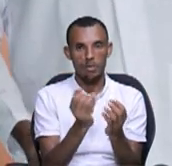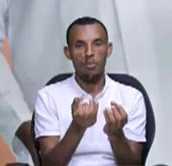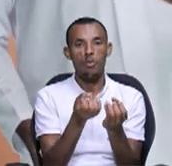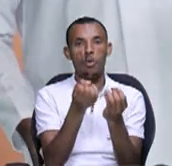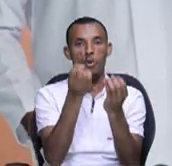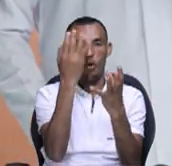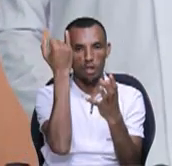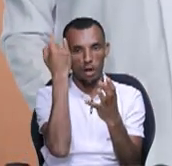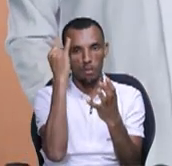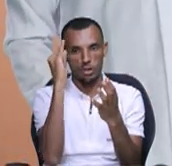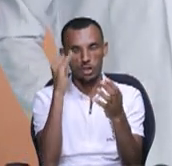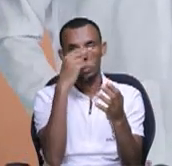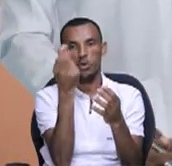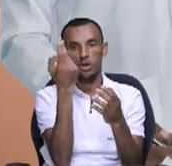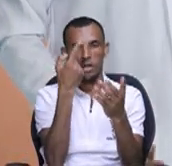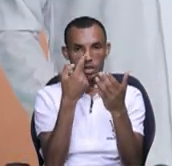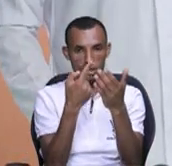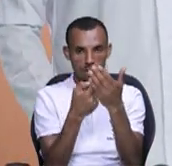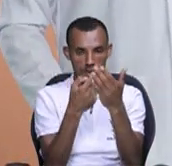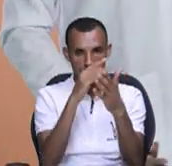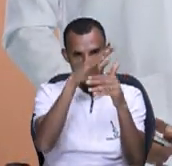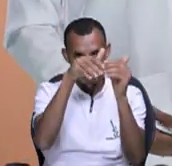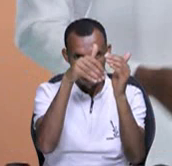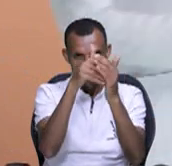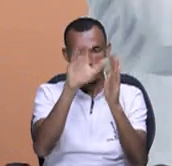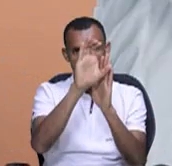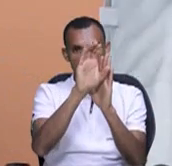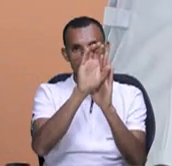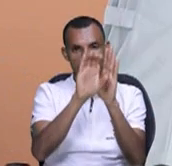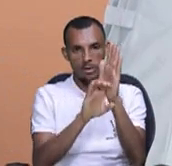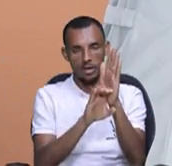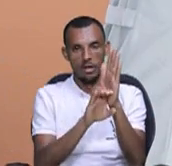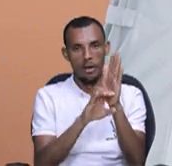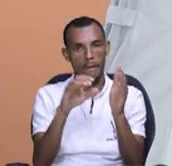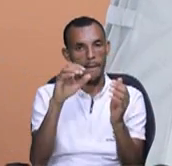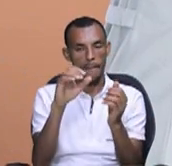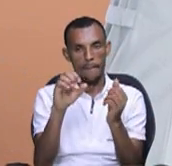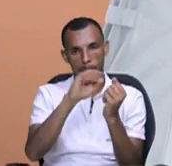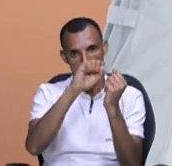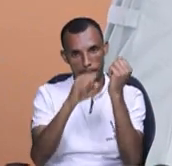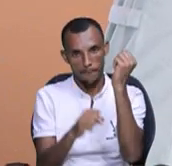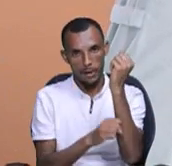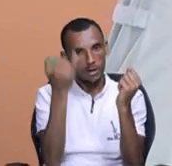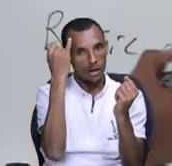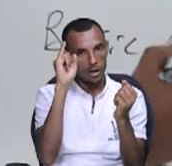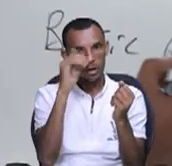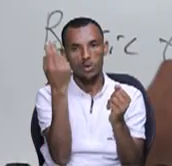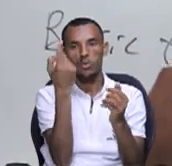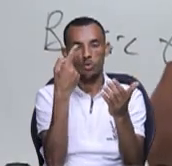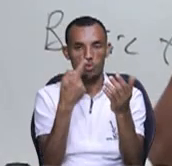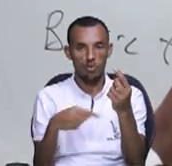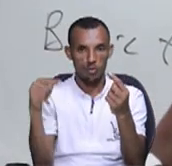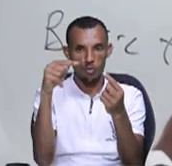more terminologies that are used in the whole chapter. That means basic terminologies that are used to